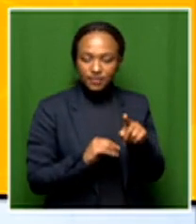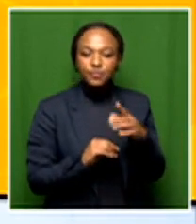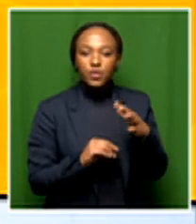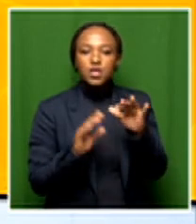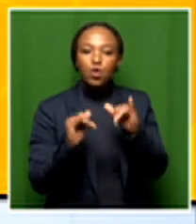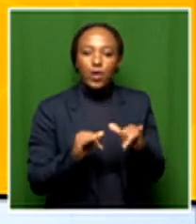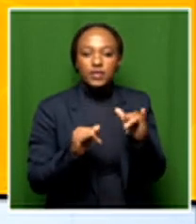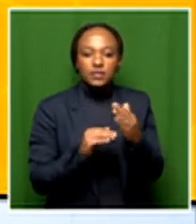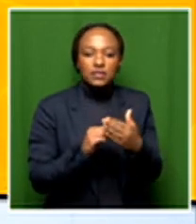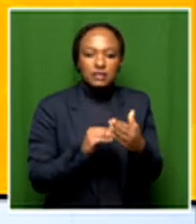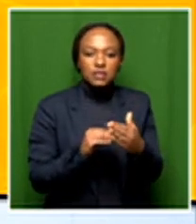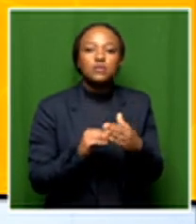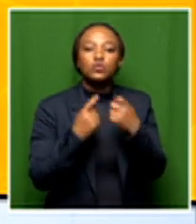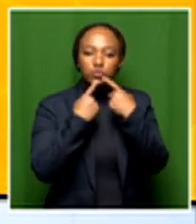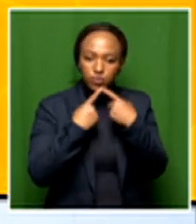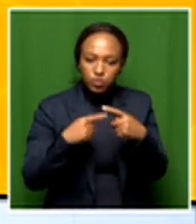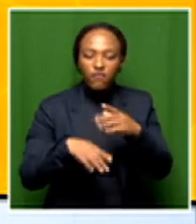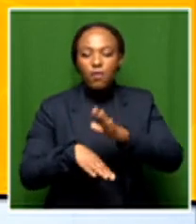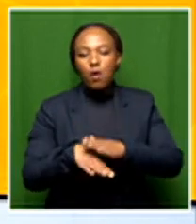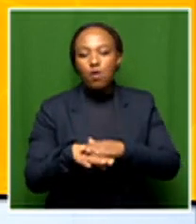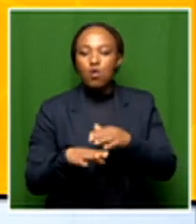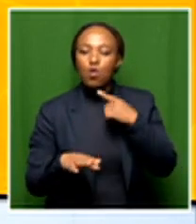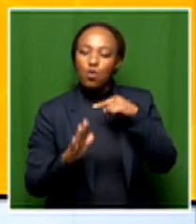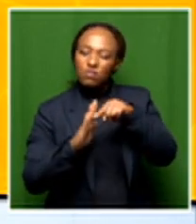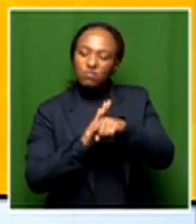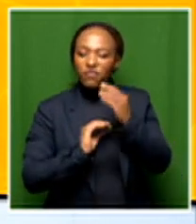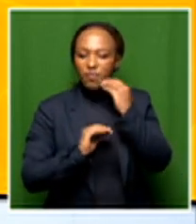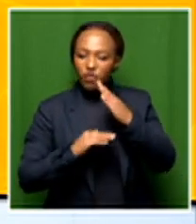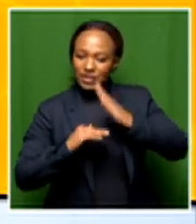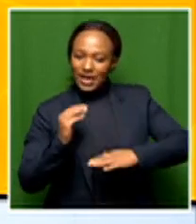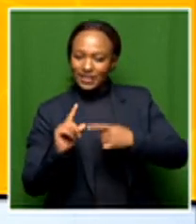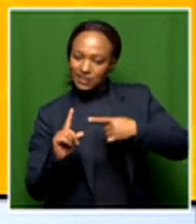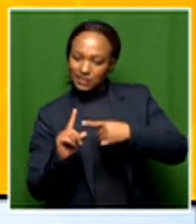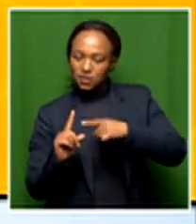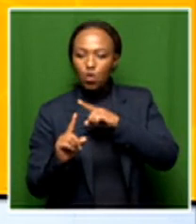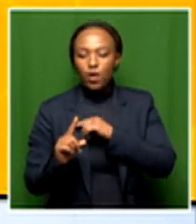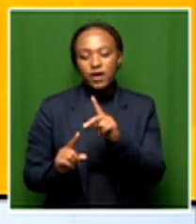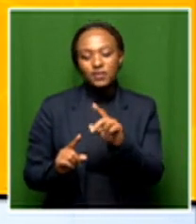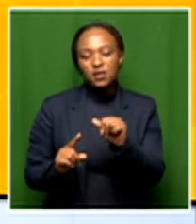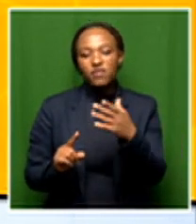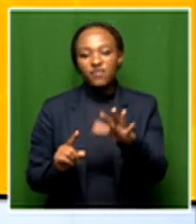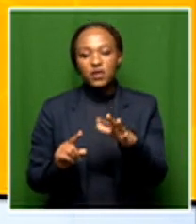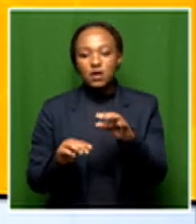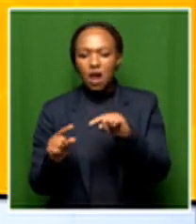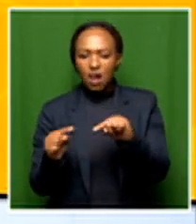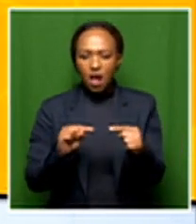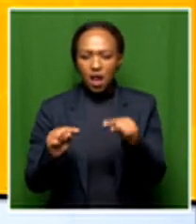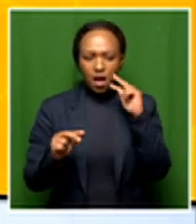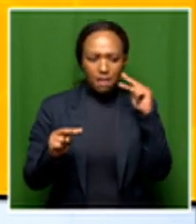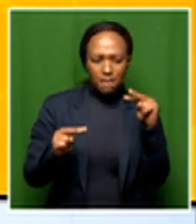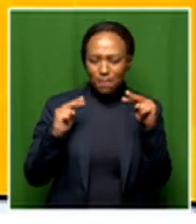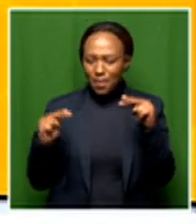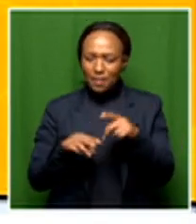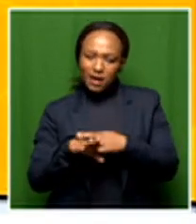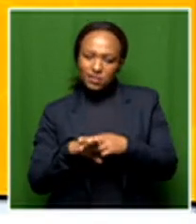they'll wait until then to release the further details on those charges. And the DA has, of course, been battling perceptions of